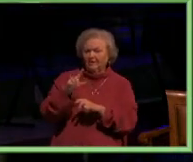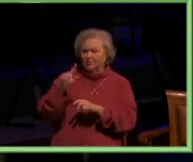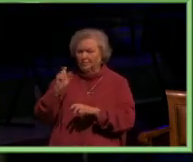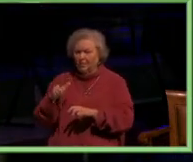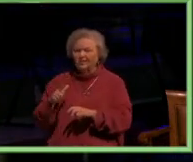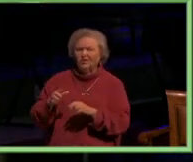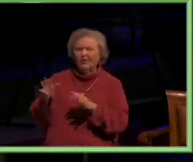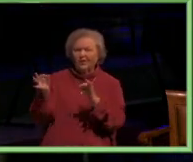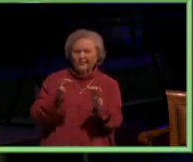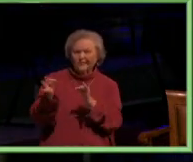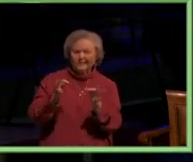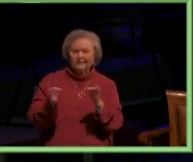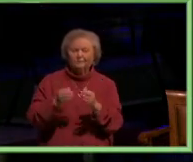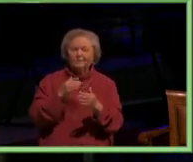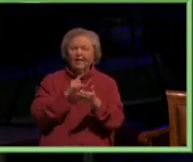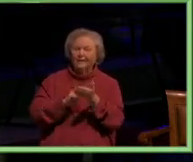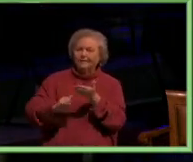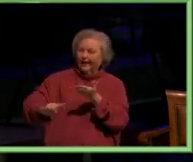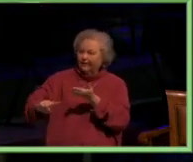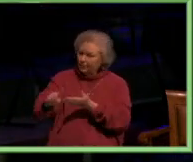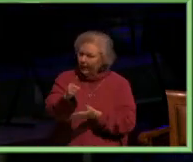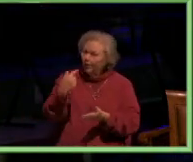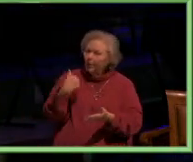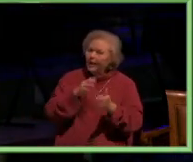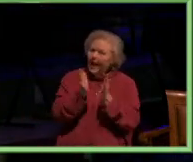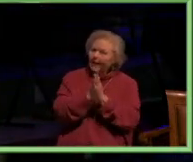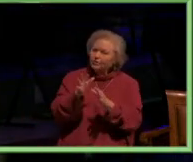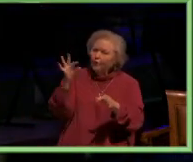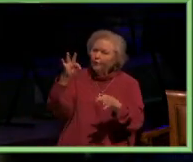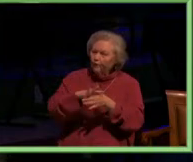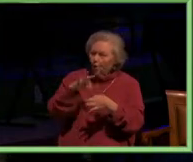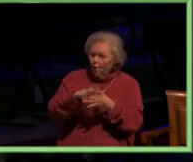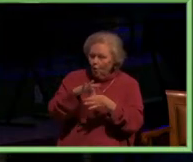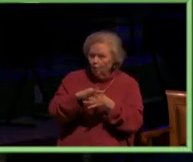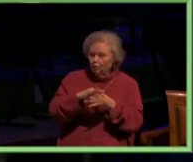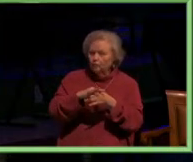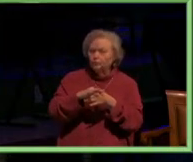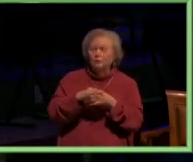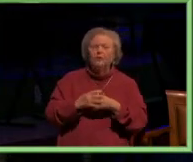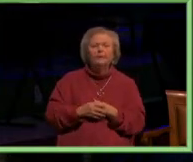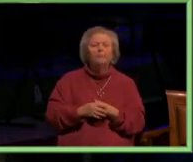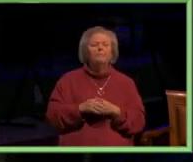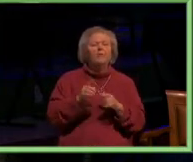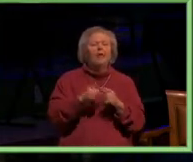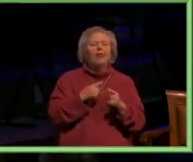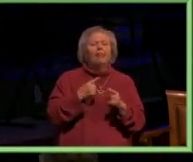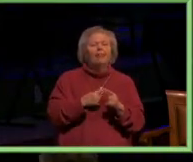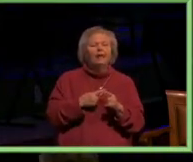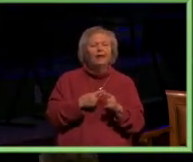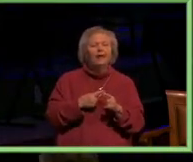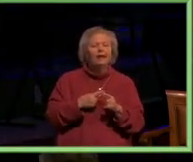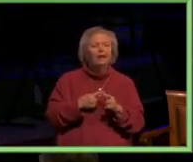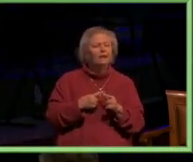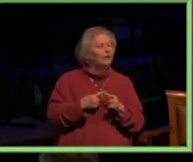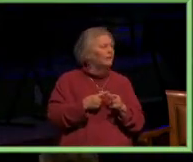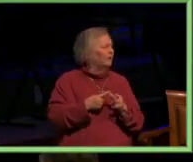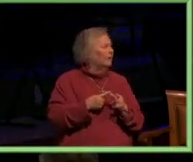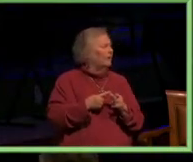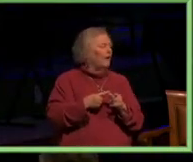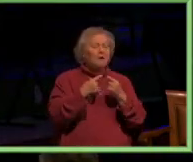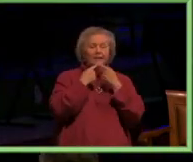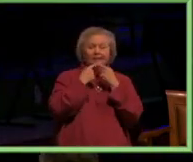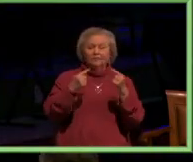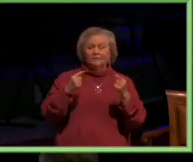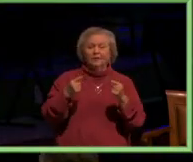we will ask you to vote to go forward with this renovation and project. And then also, I have one more announcement, particularly aimed at this crowd, this